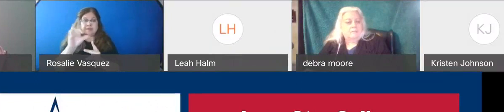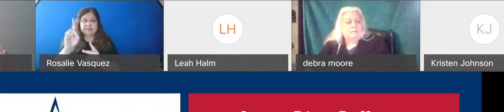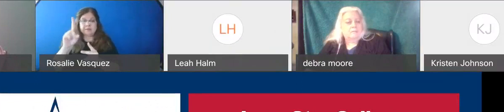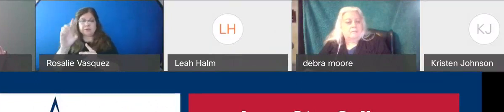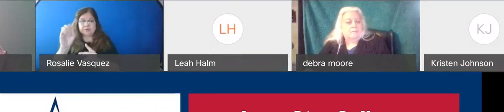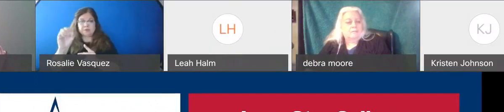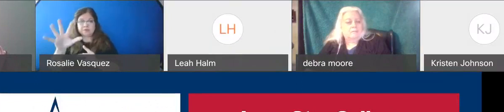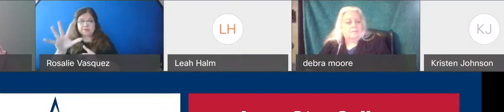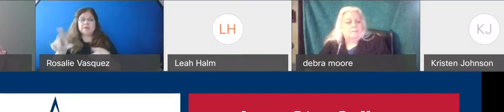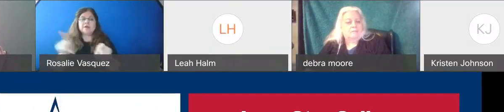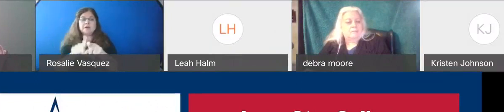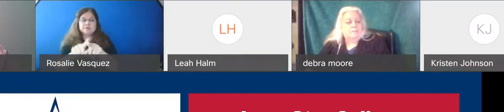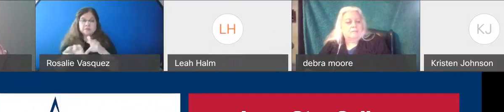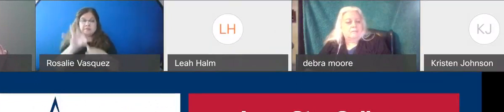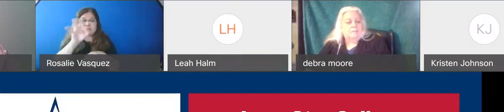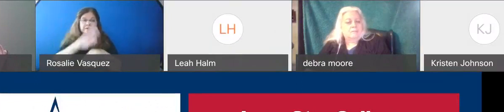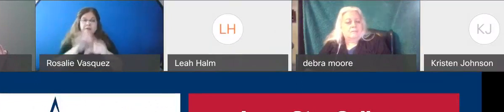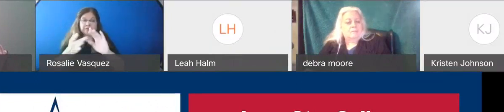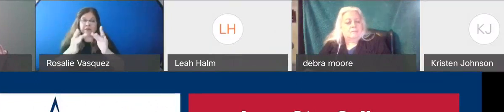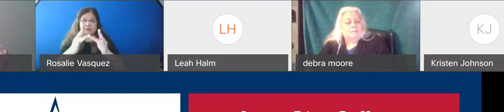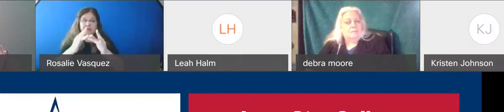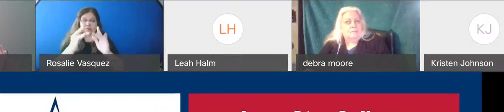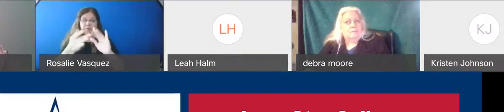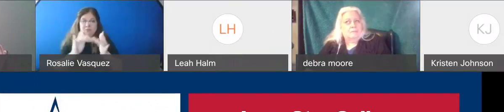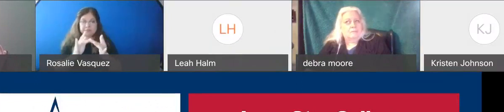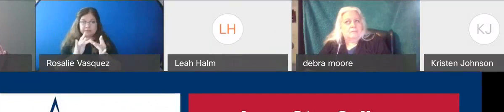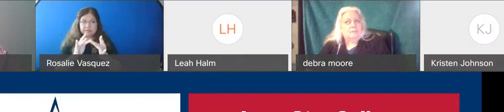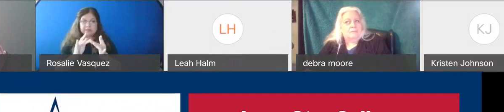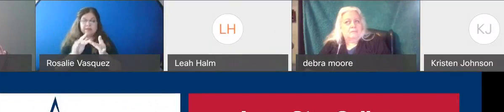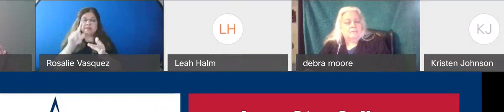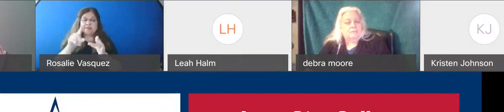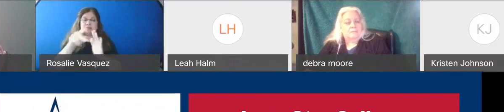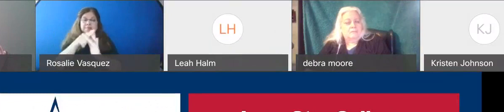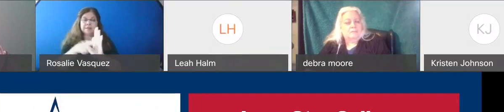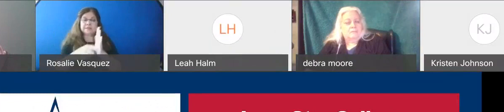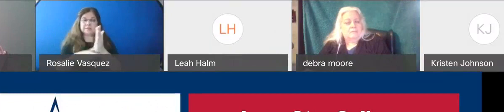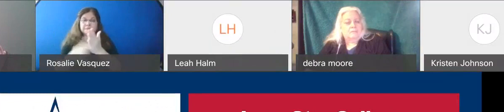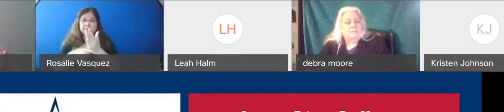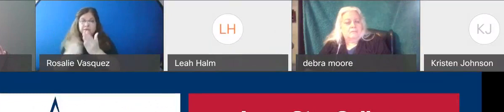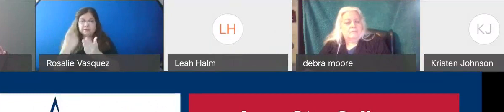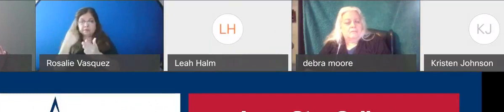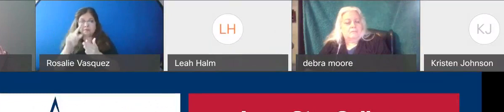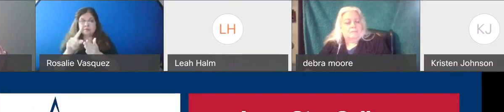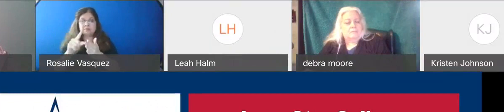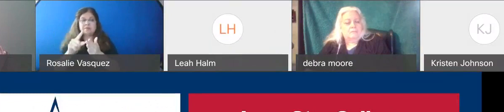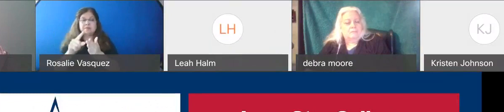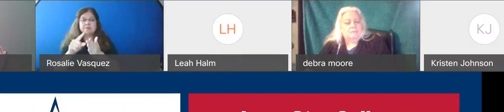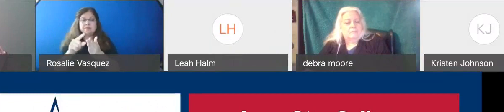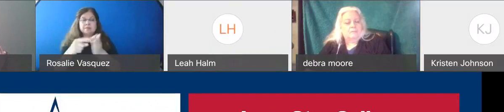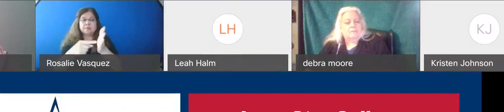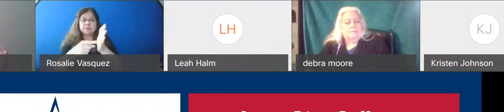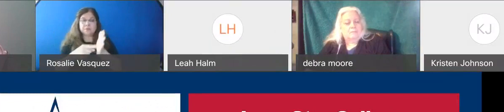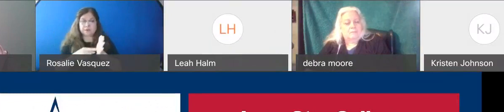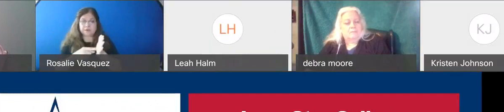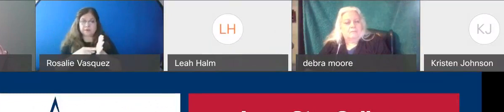at the link on the website. So within the policy manual, RSOs are required to attend risk management